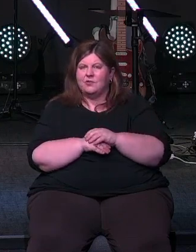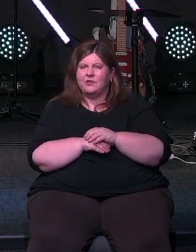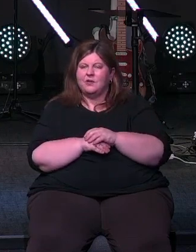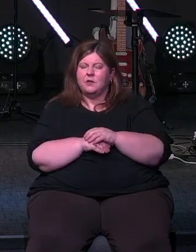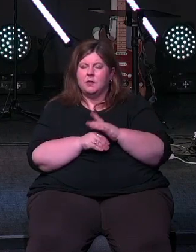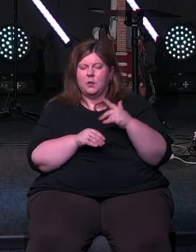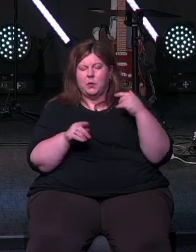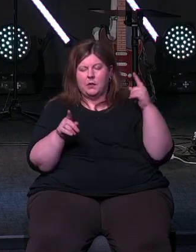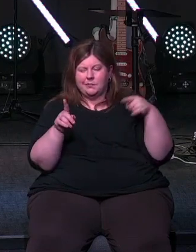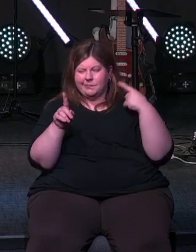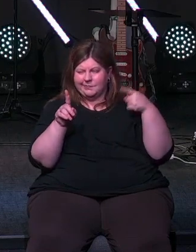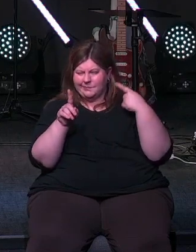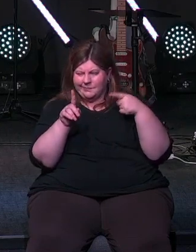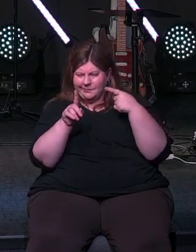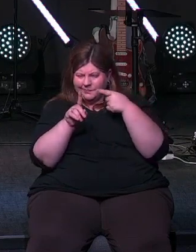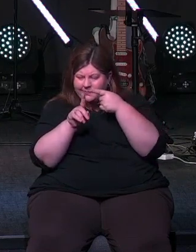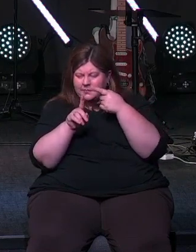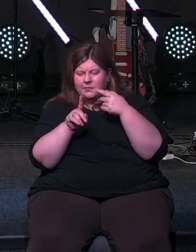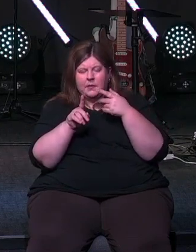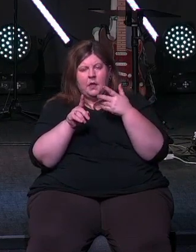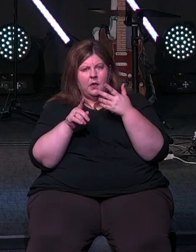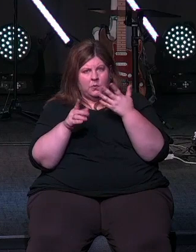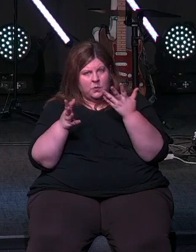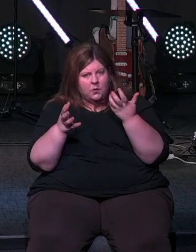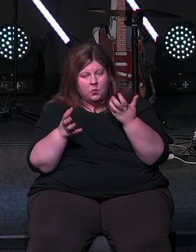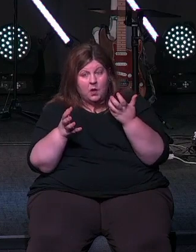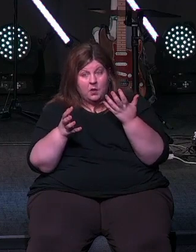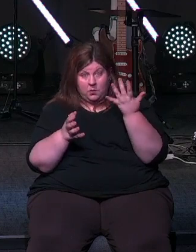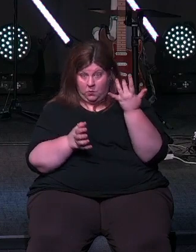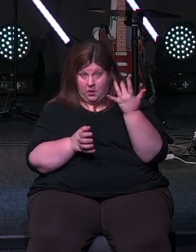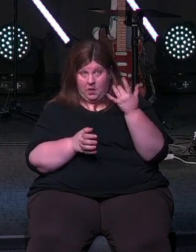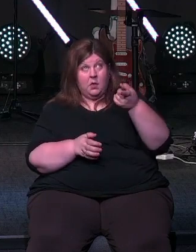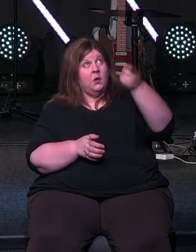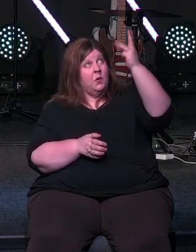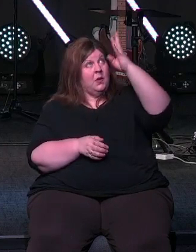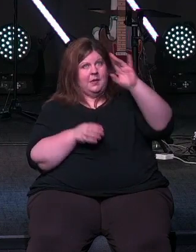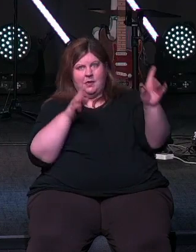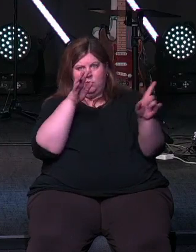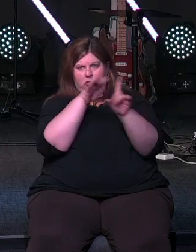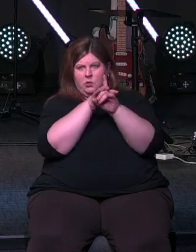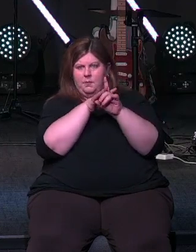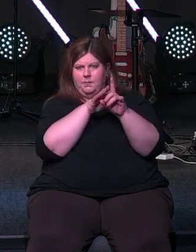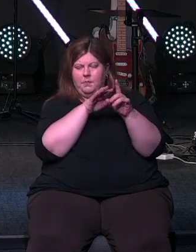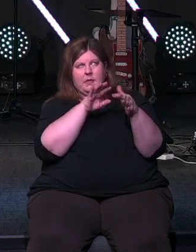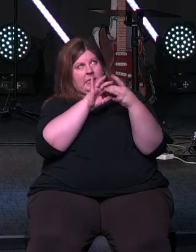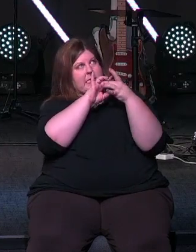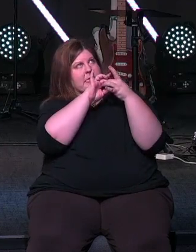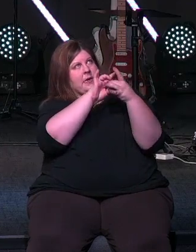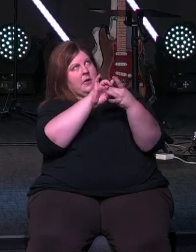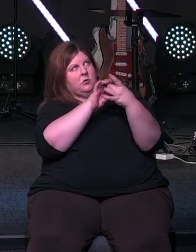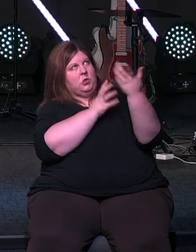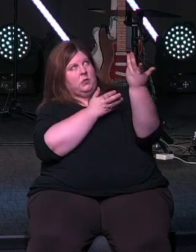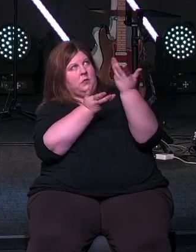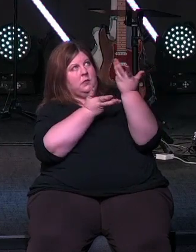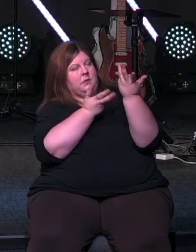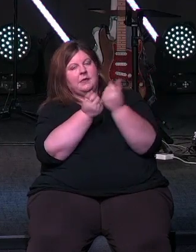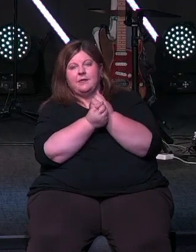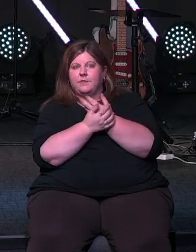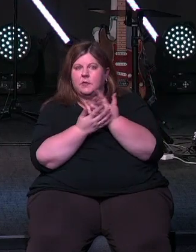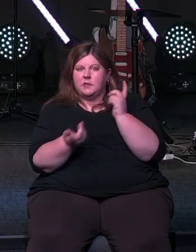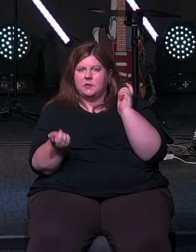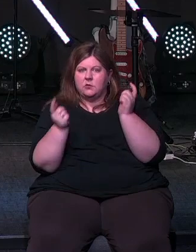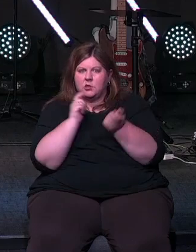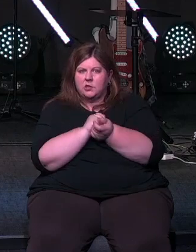moving towards and the thing that we're desiring. And it's because when God shows up, when we have a connection and a relationship with him, it changes everything